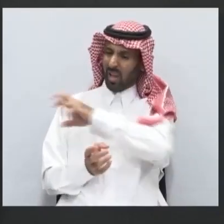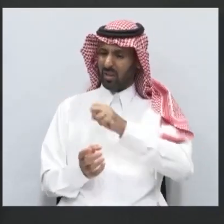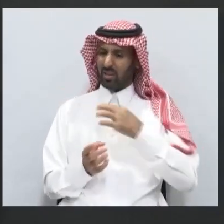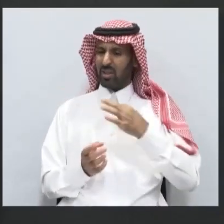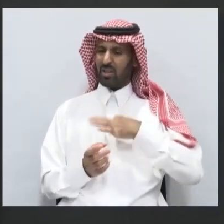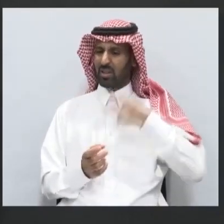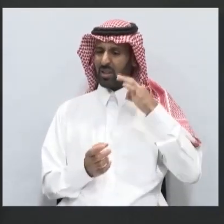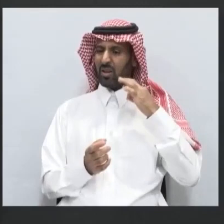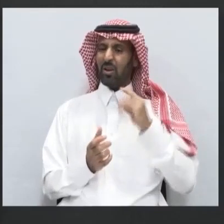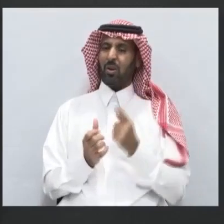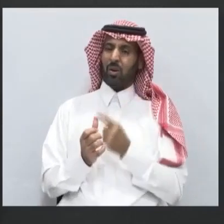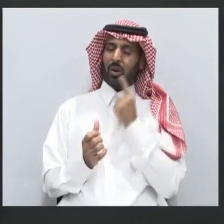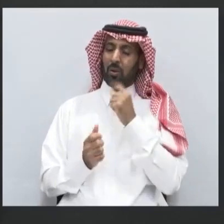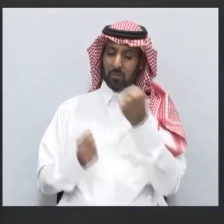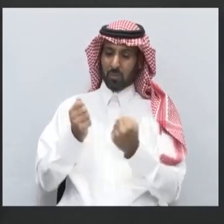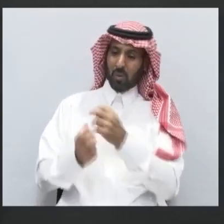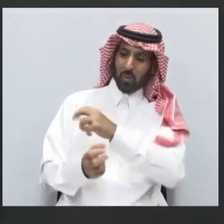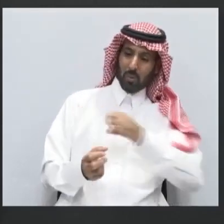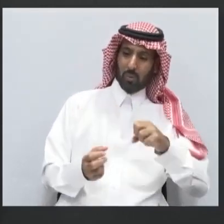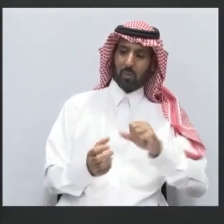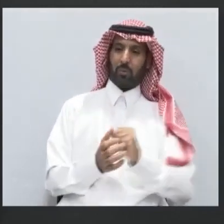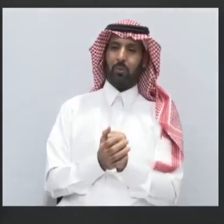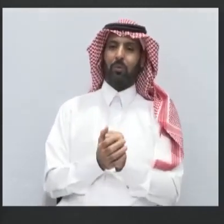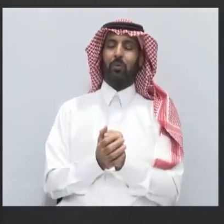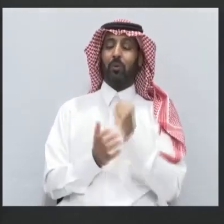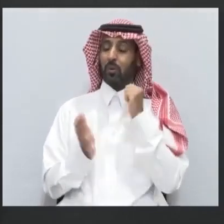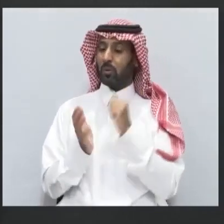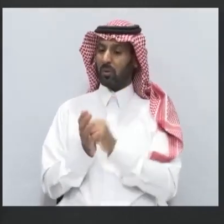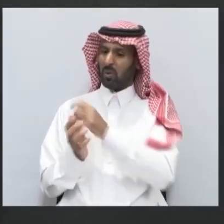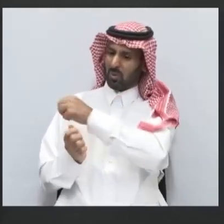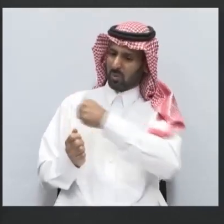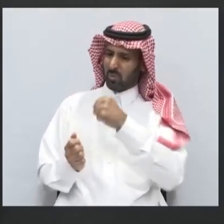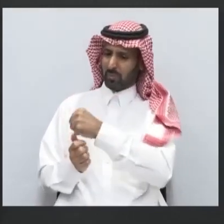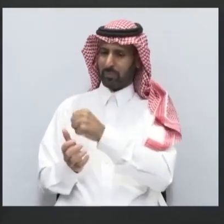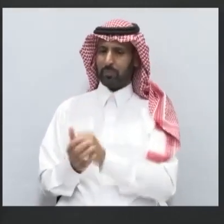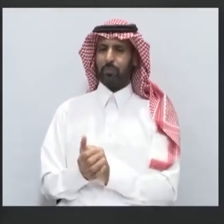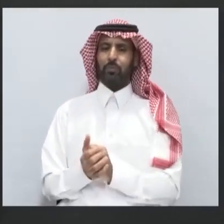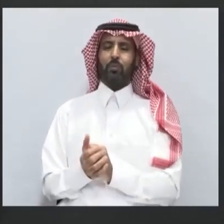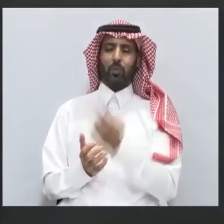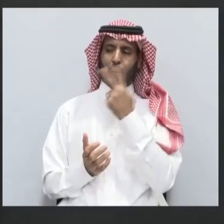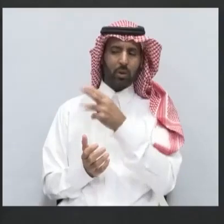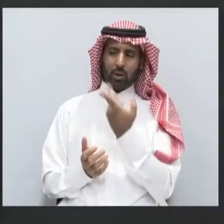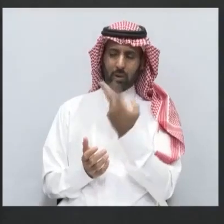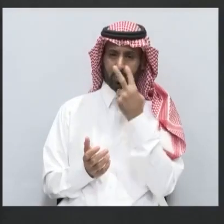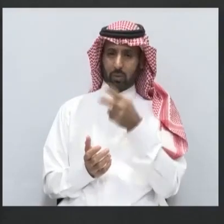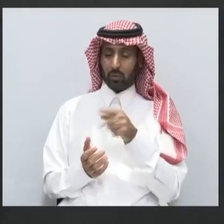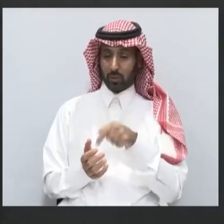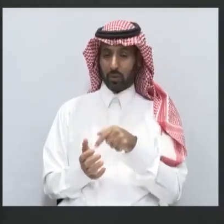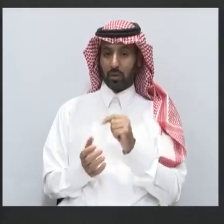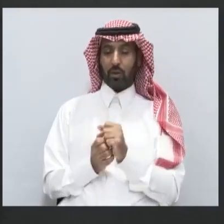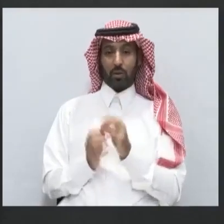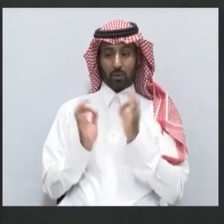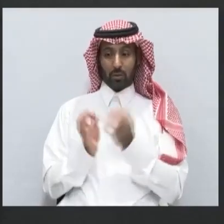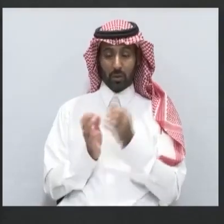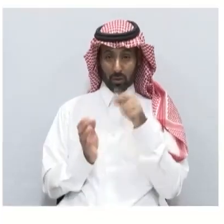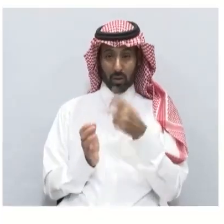store, or someone stole a car, or a house. So what kinds of crimes are common in your community?